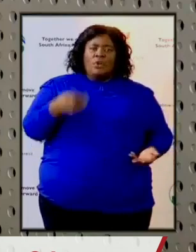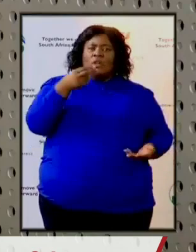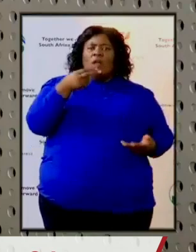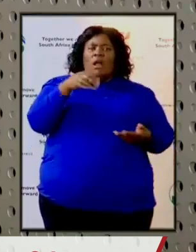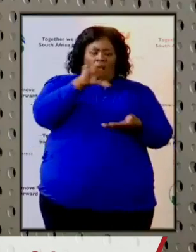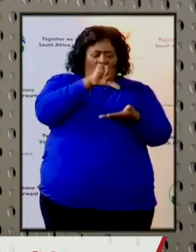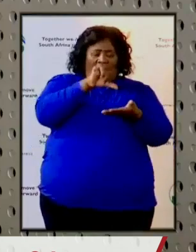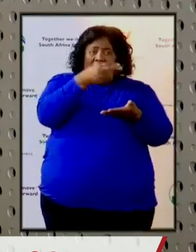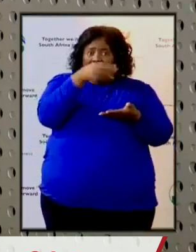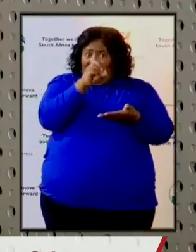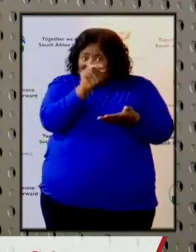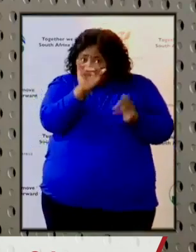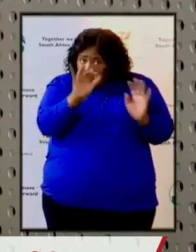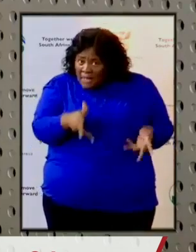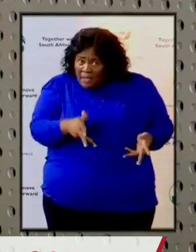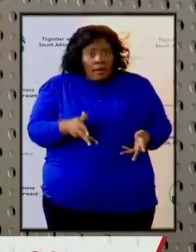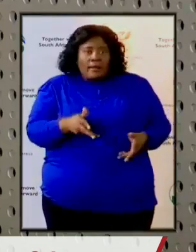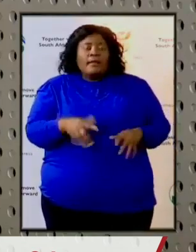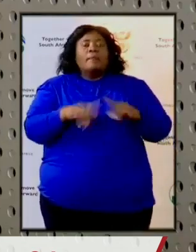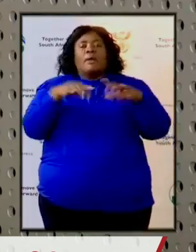kodwa zibaluleke kabi